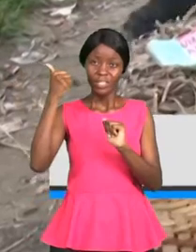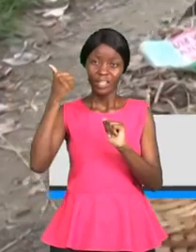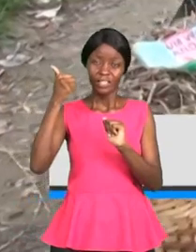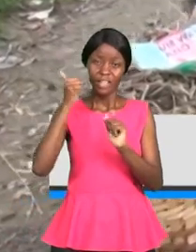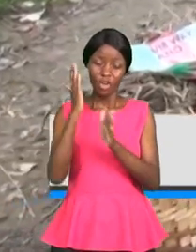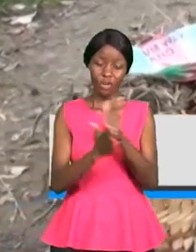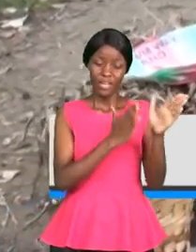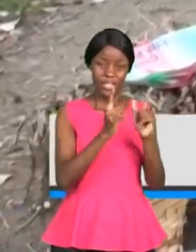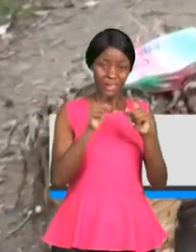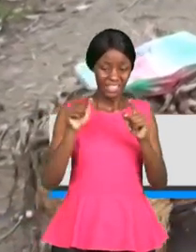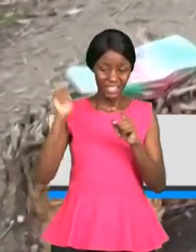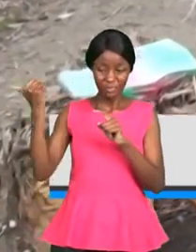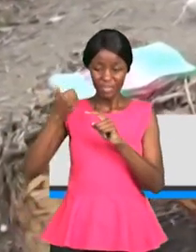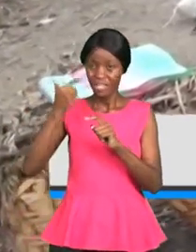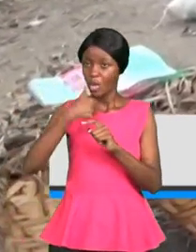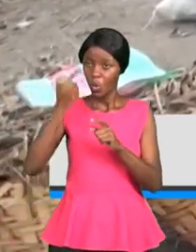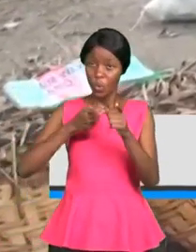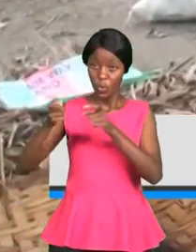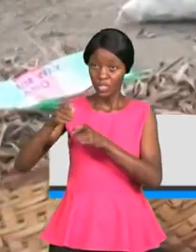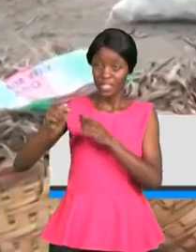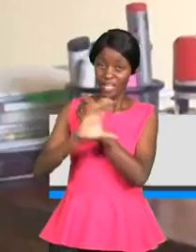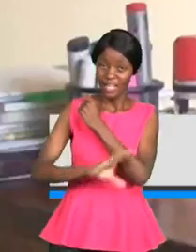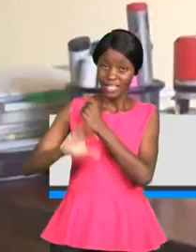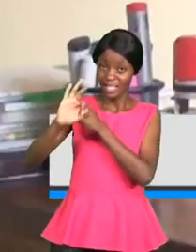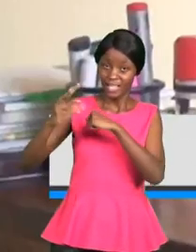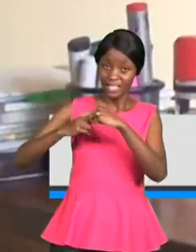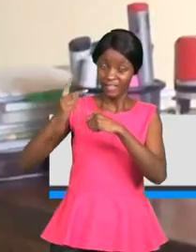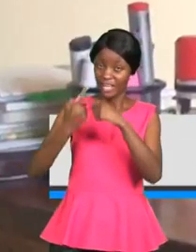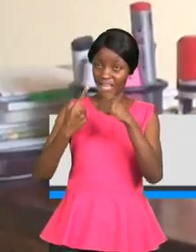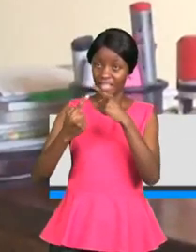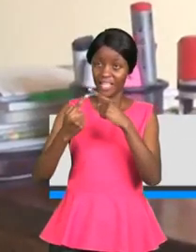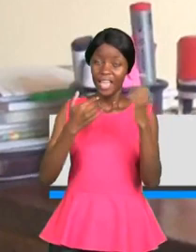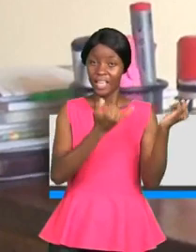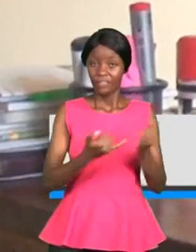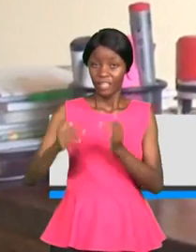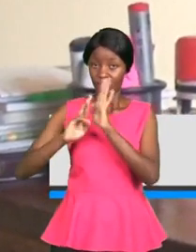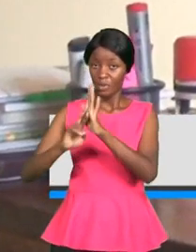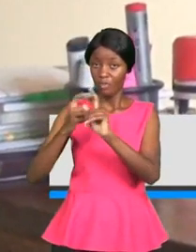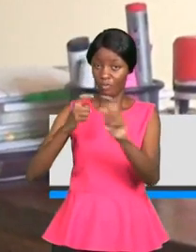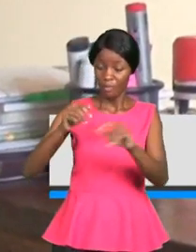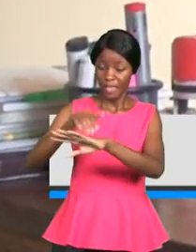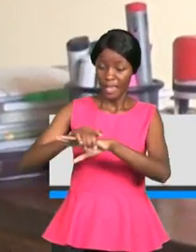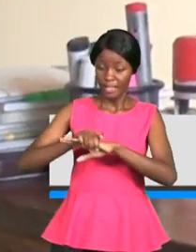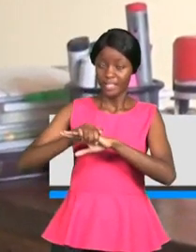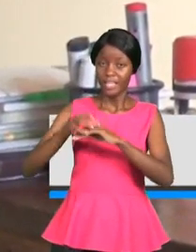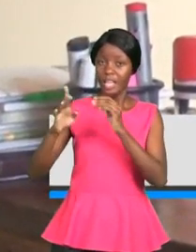Biya, ruler of the Central African nation for the 7 years, has invited representatives of the Anglophone